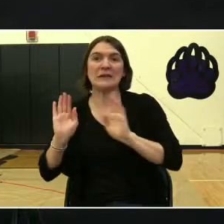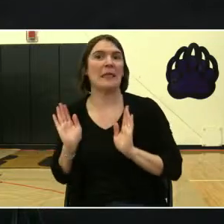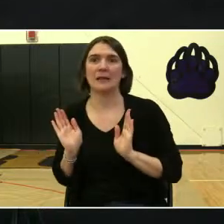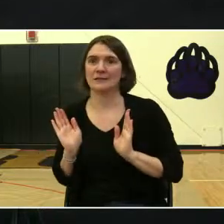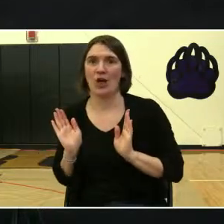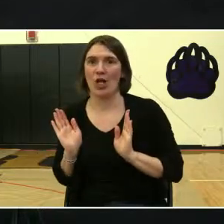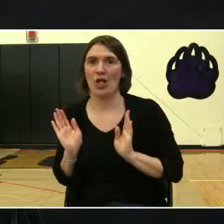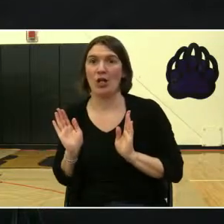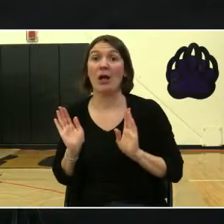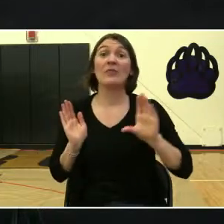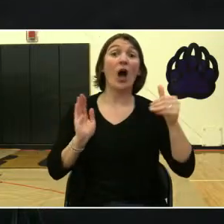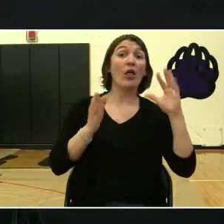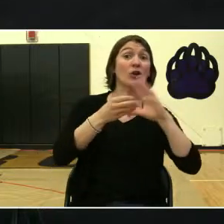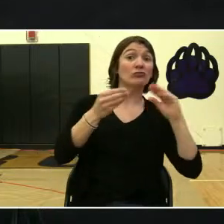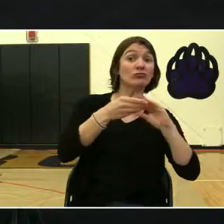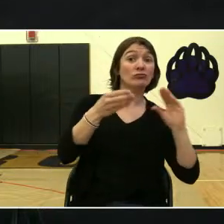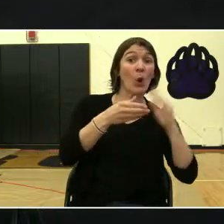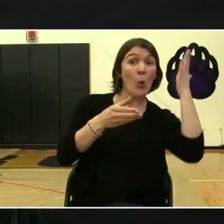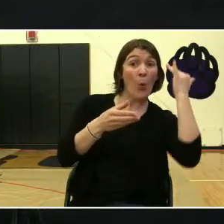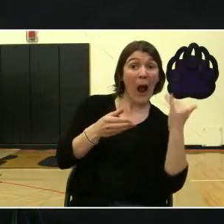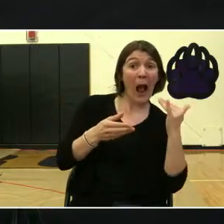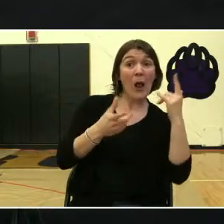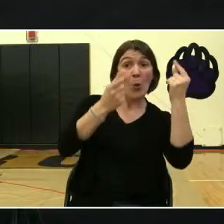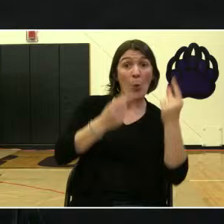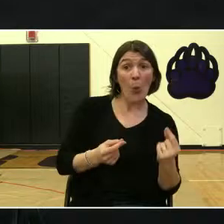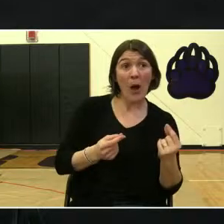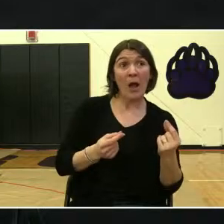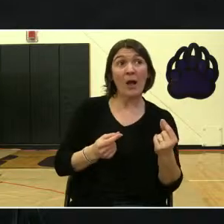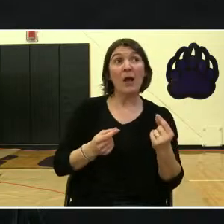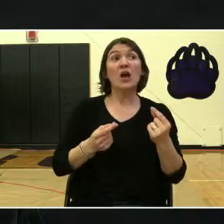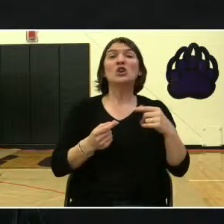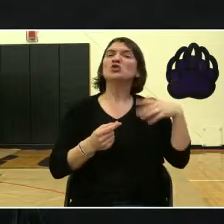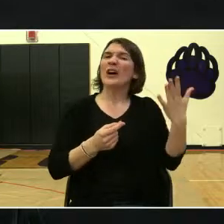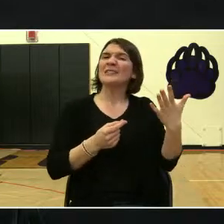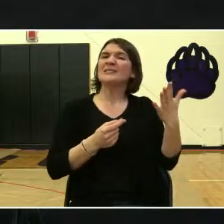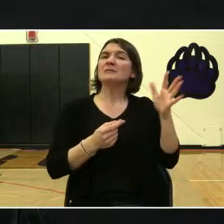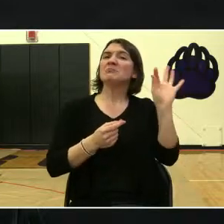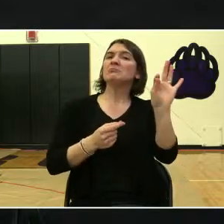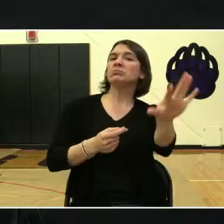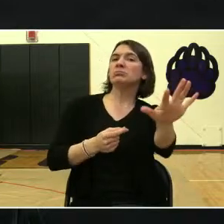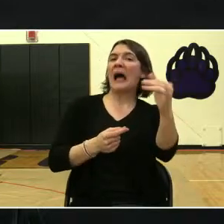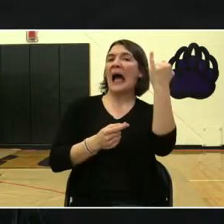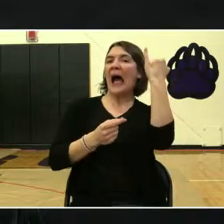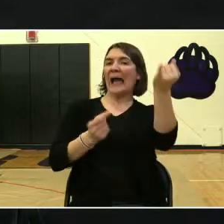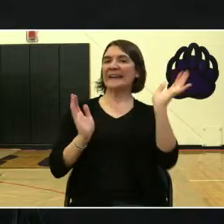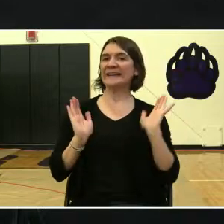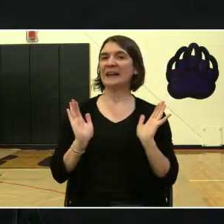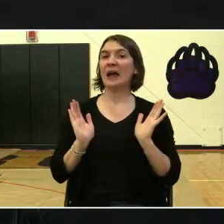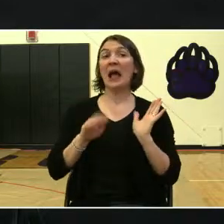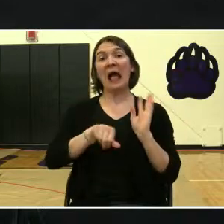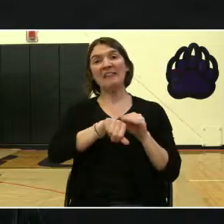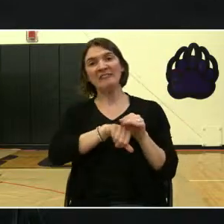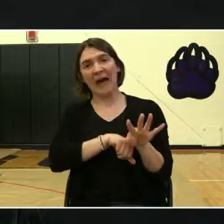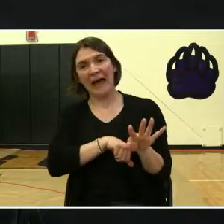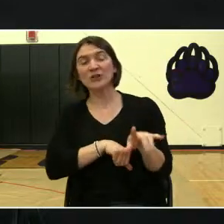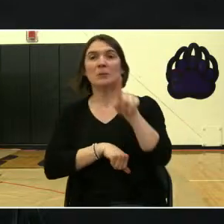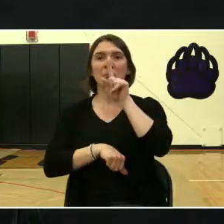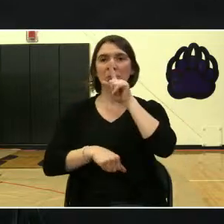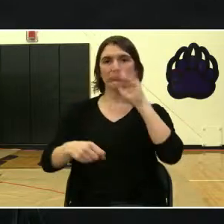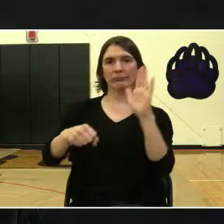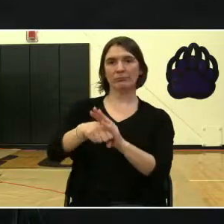the remaining language was as we shall call it precatory advisory